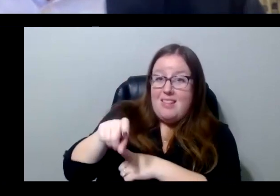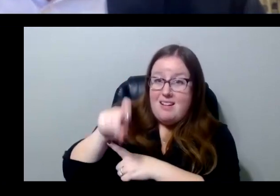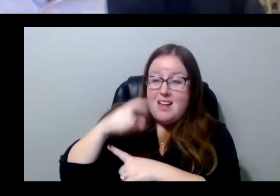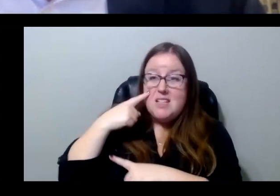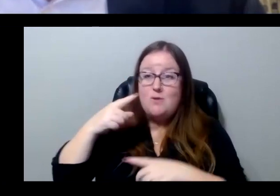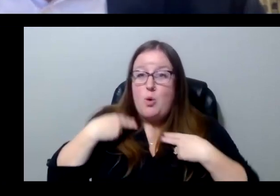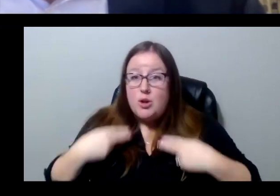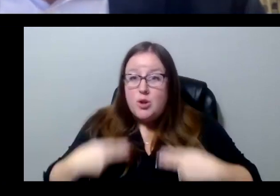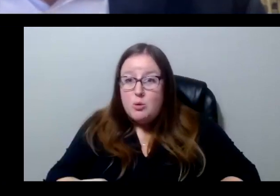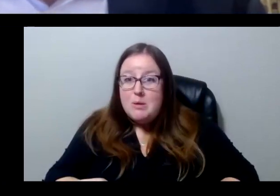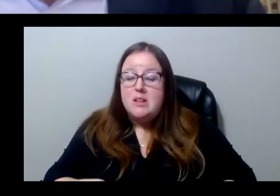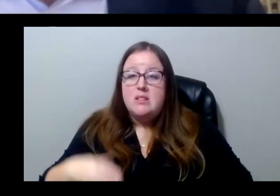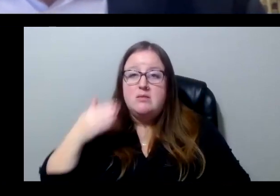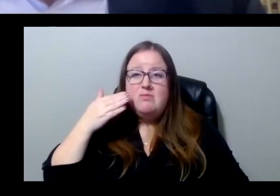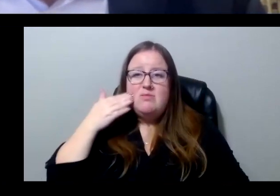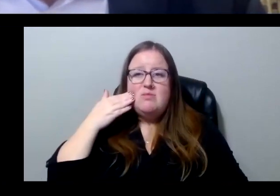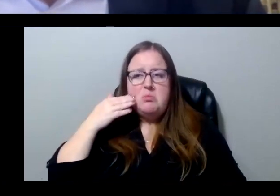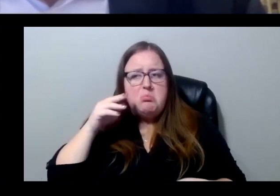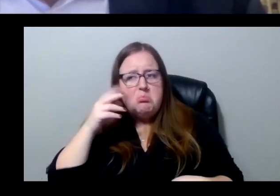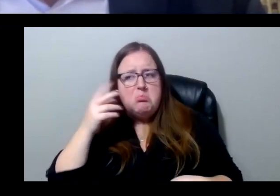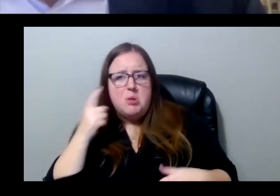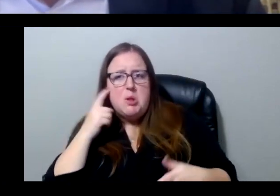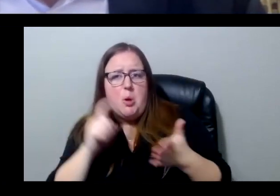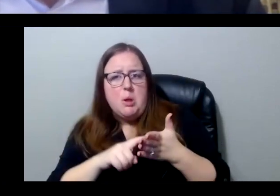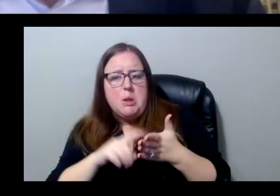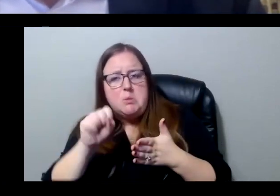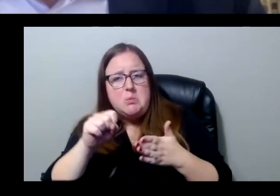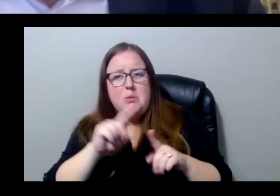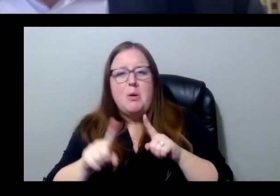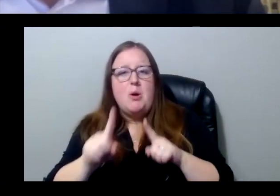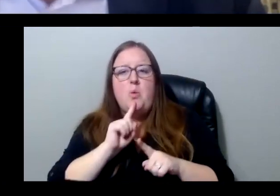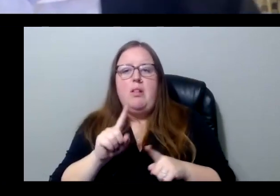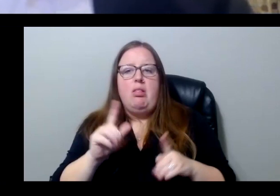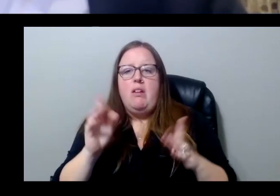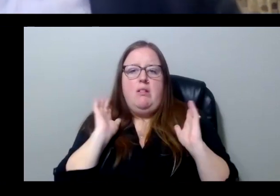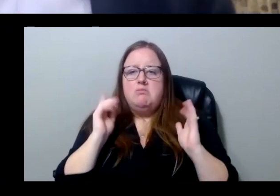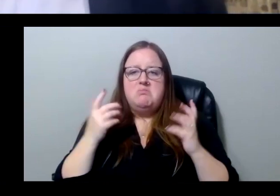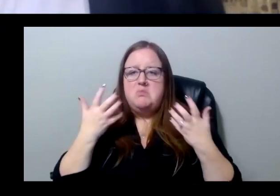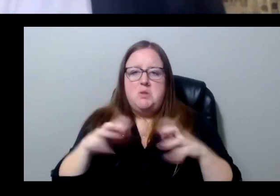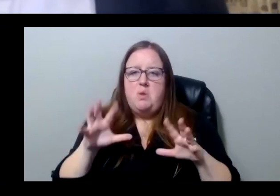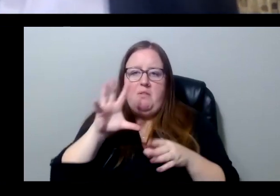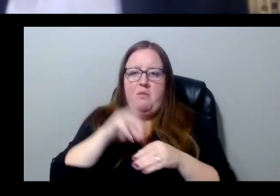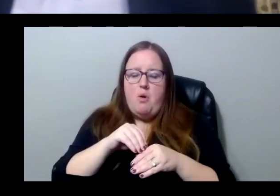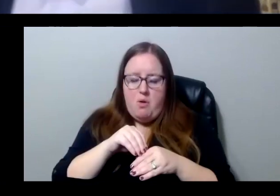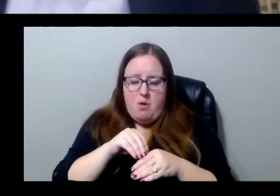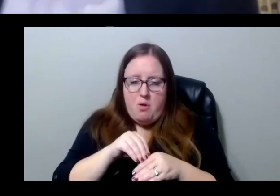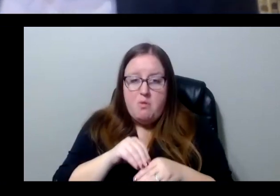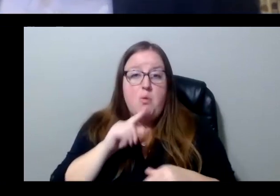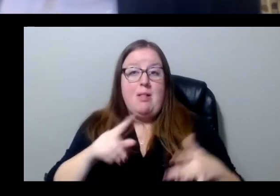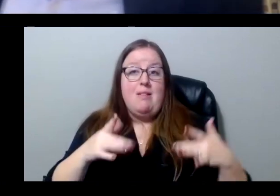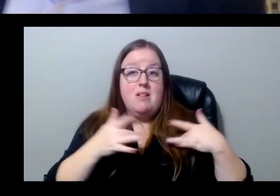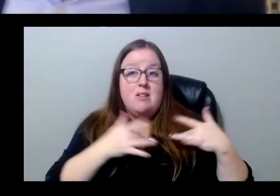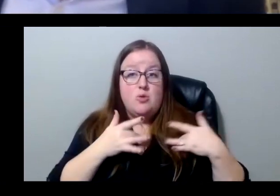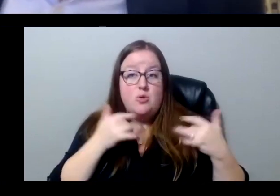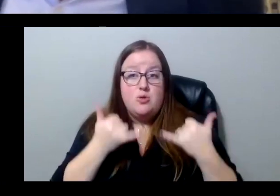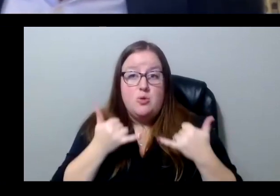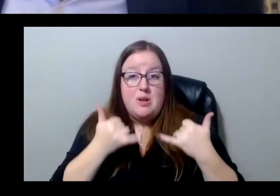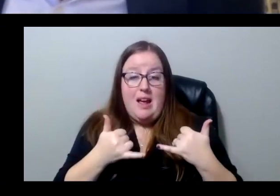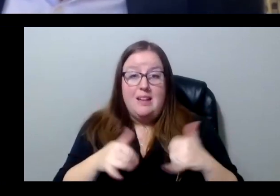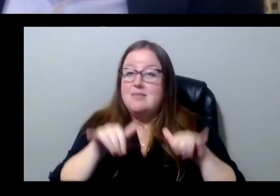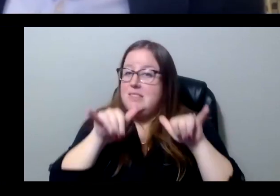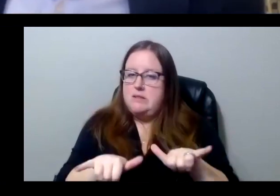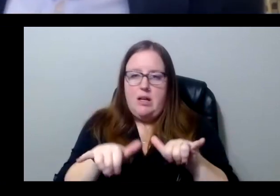Bosnia and Herzegovina, because advocacy and activism is needed because of the current situation in Bosnia is actually